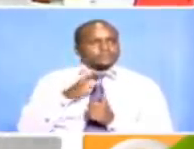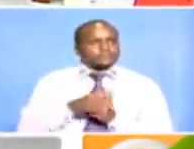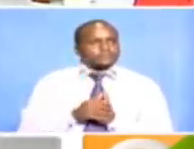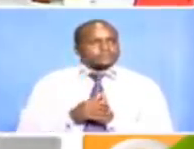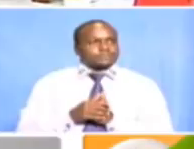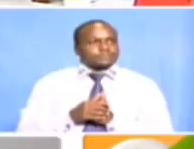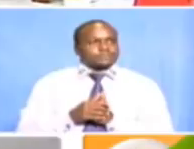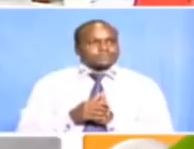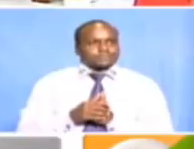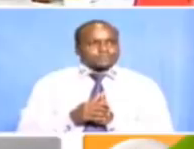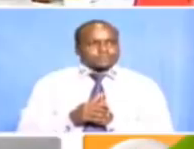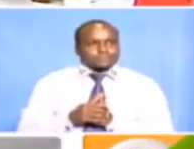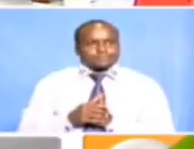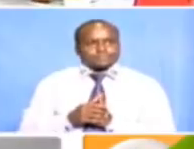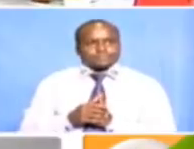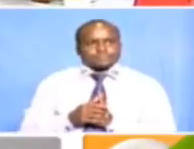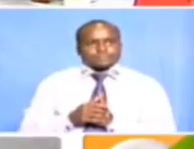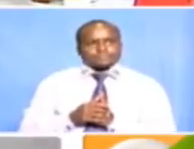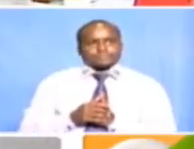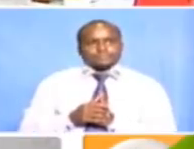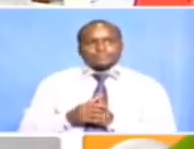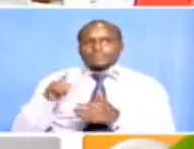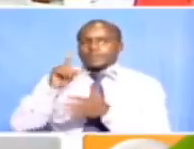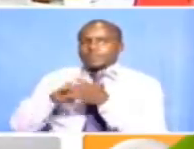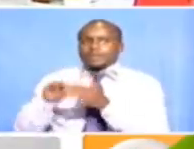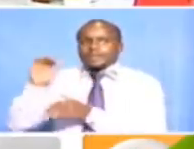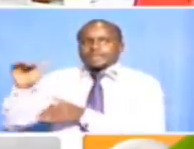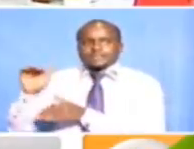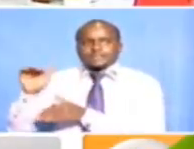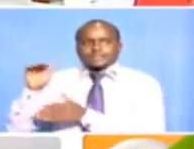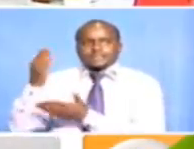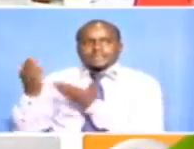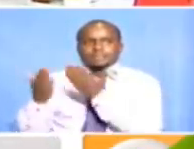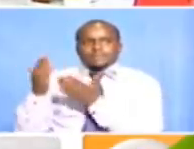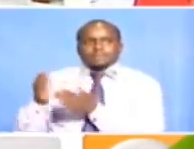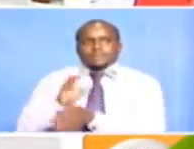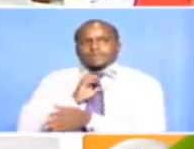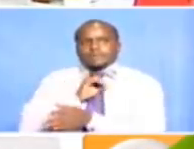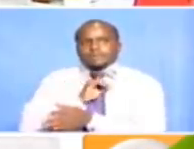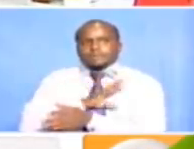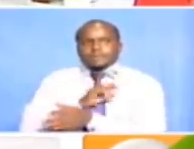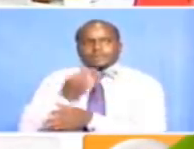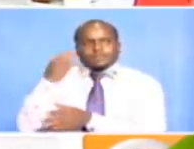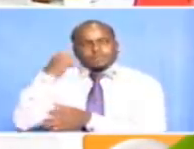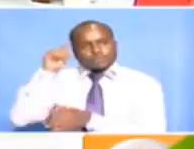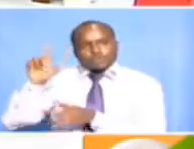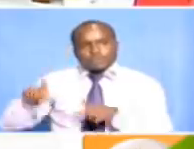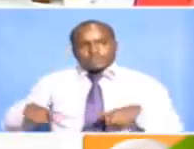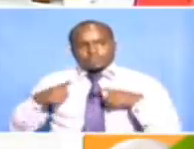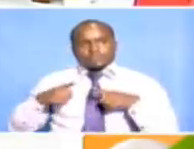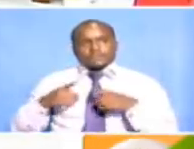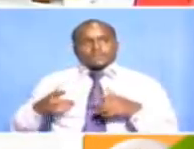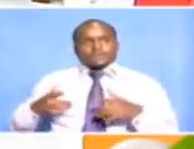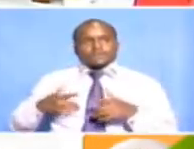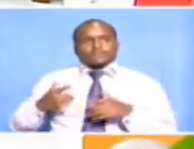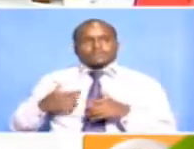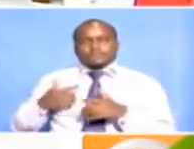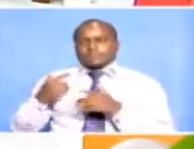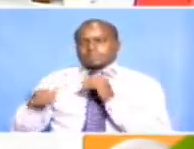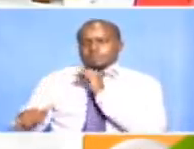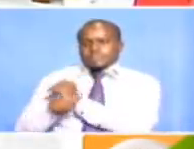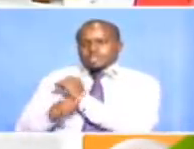Anyway. The thing they ask, Governor, is maybe you're afraid of your life. Maybe you feel like your life is in